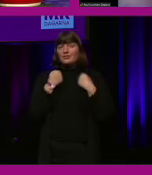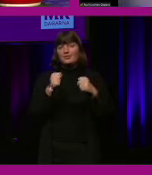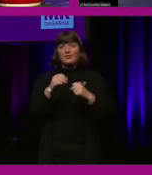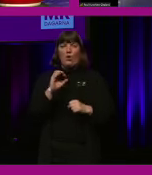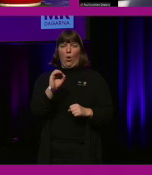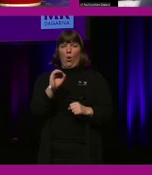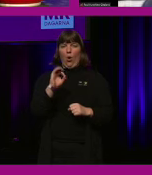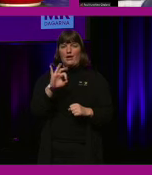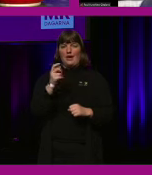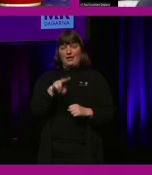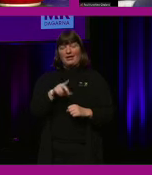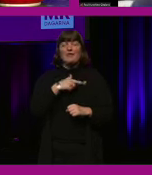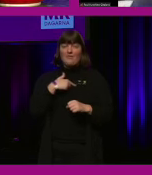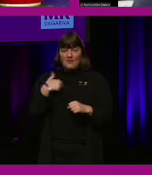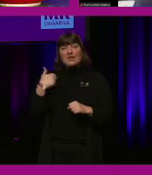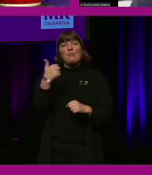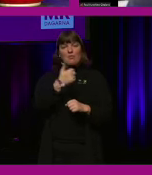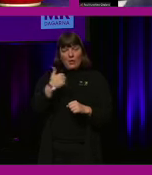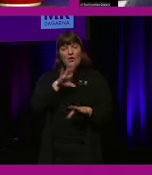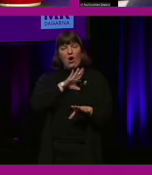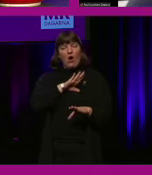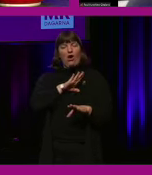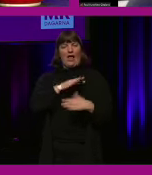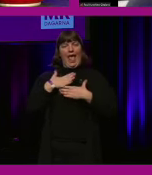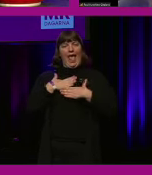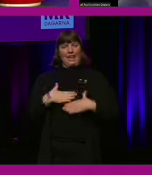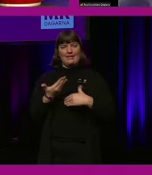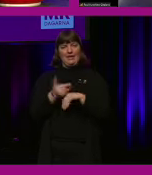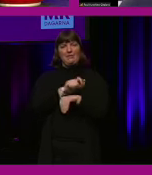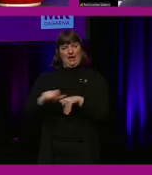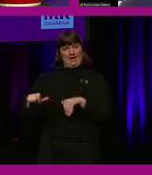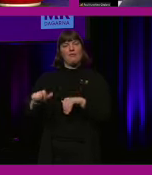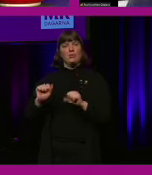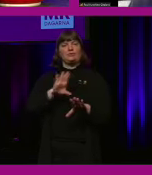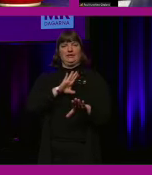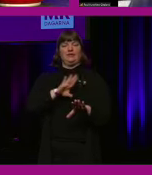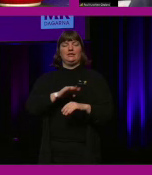protection, we need health professionals.